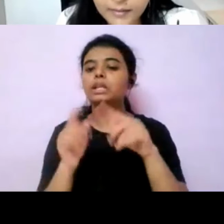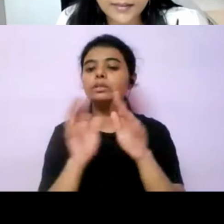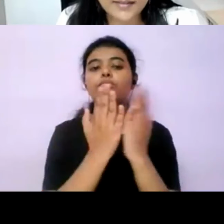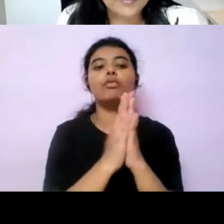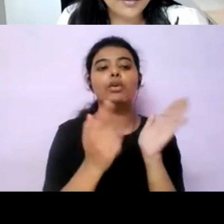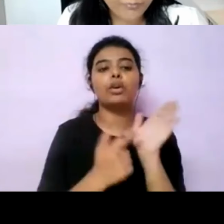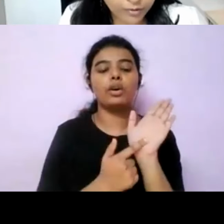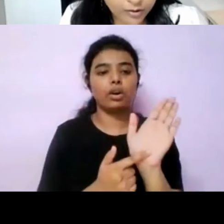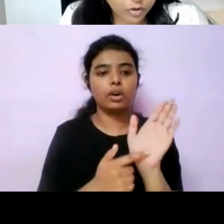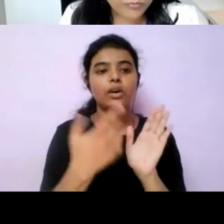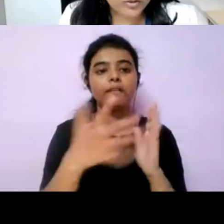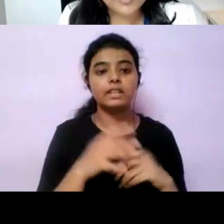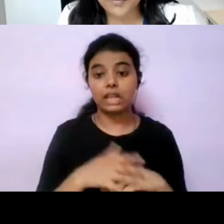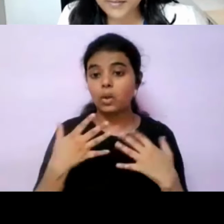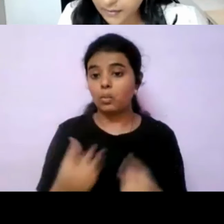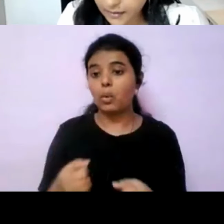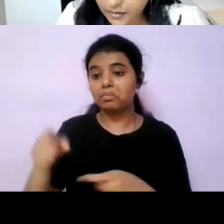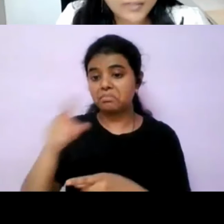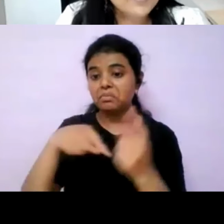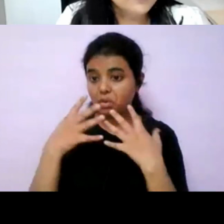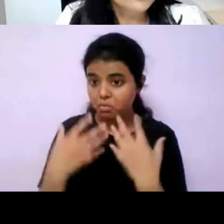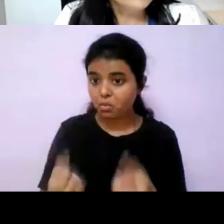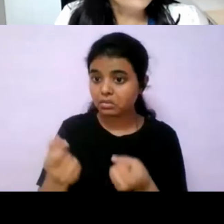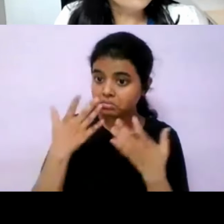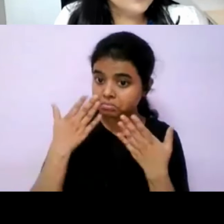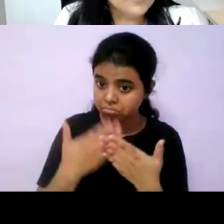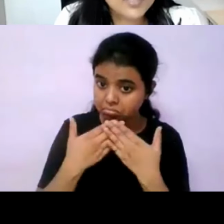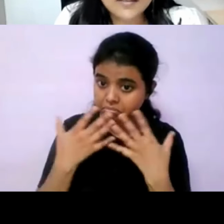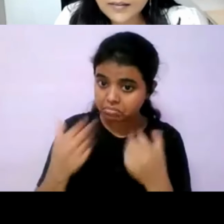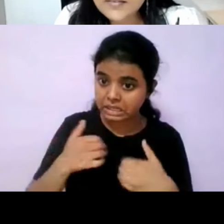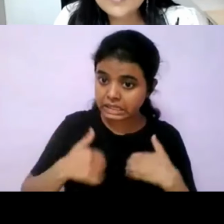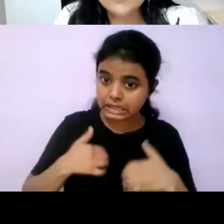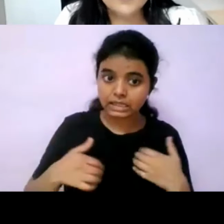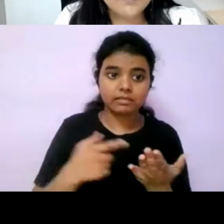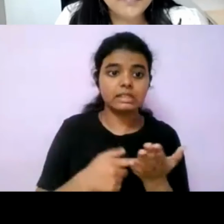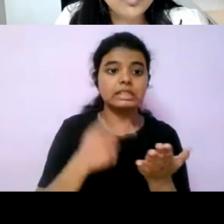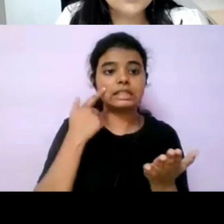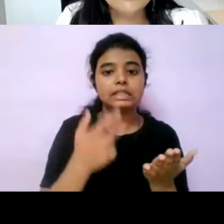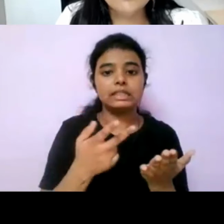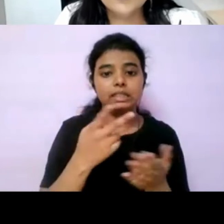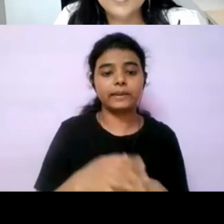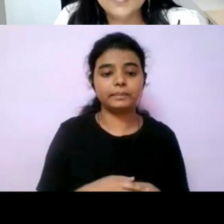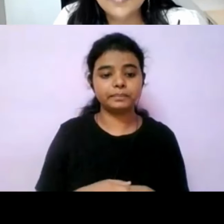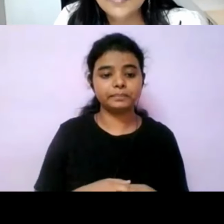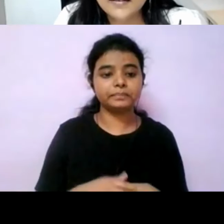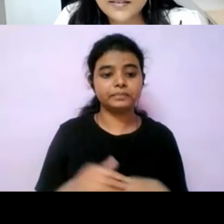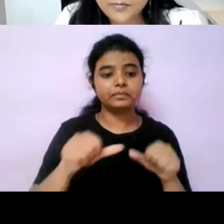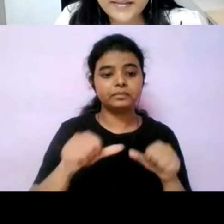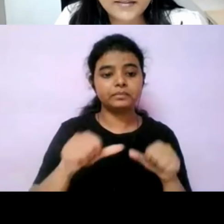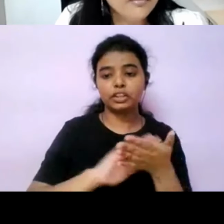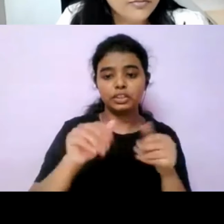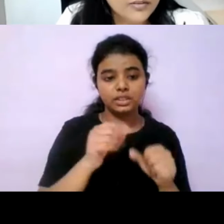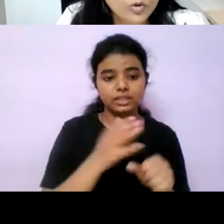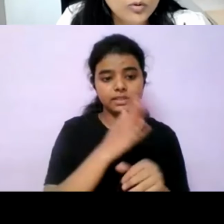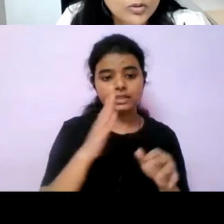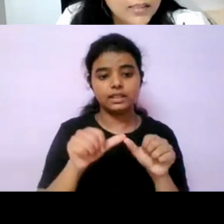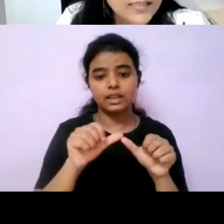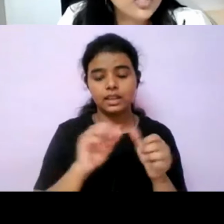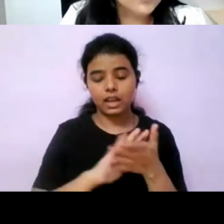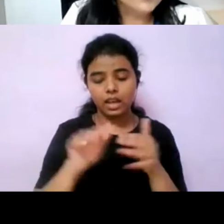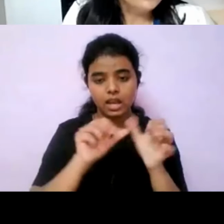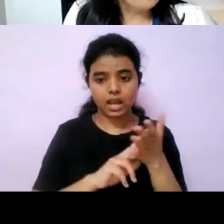books that I have referred to for this presentation. You see Asha Hans, Nilika Mehrotra with their respective 2